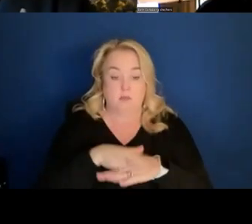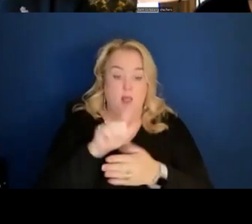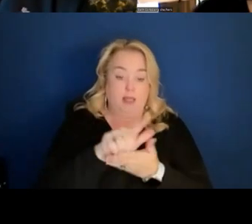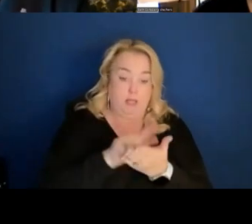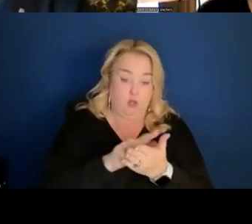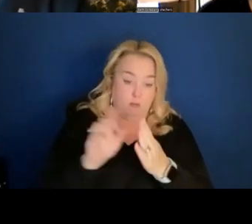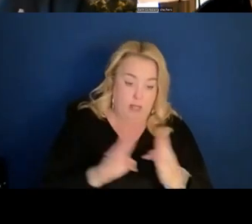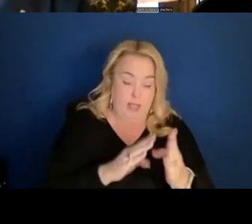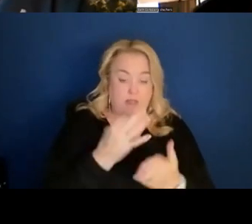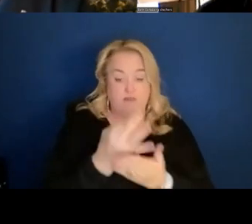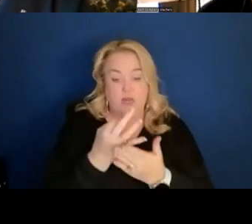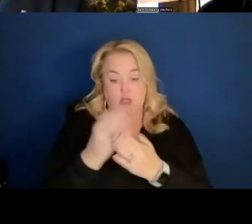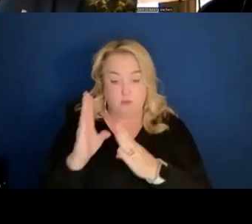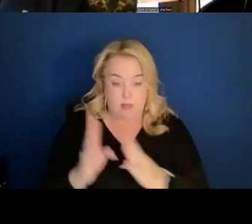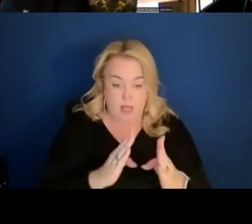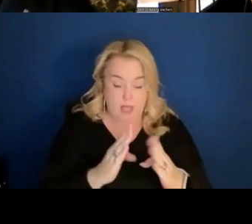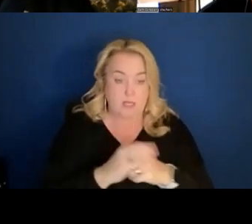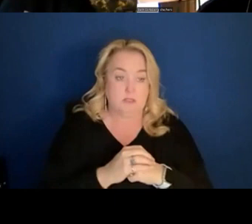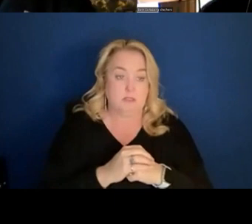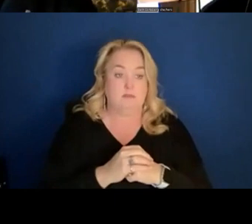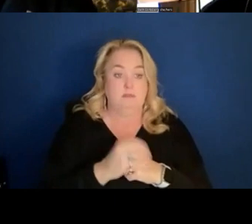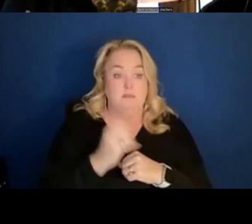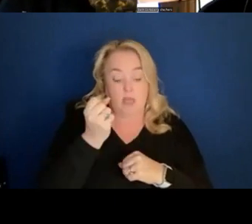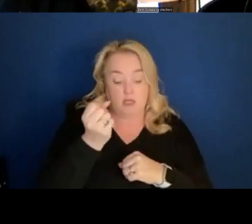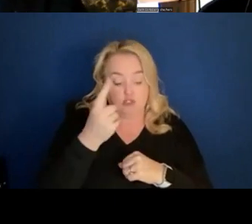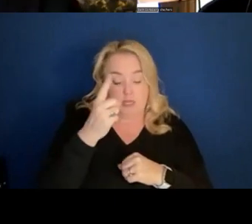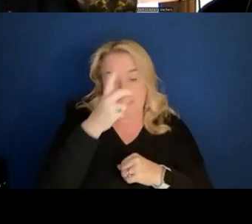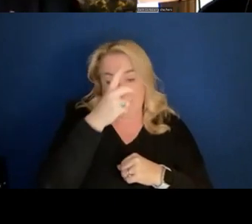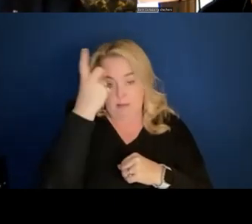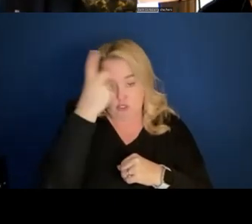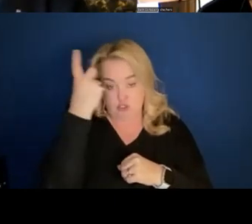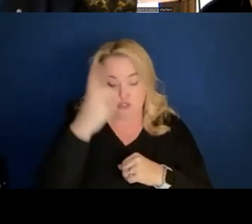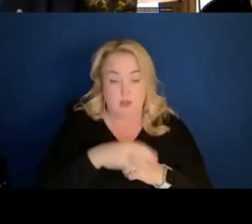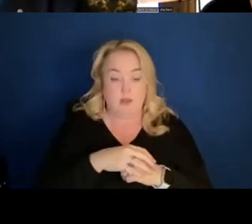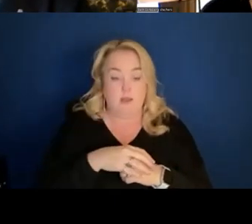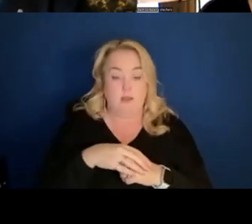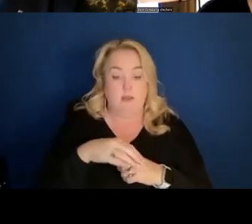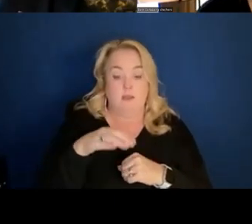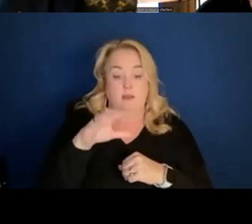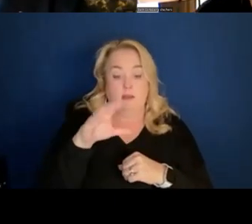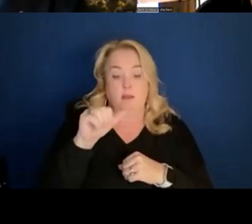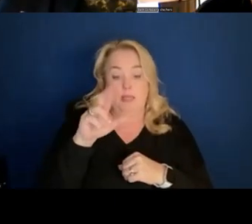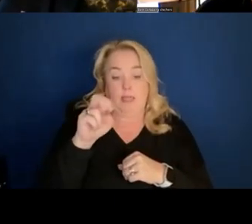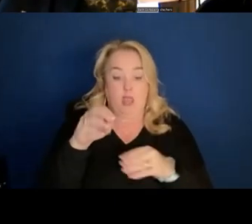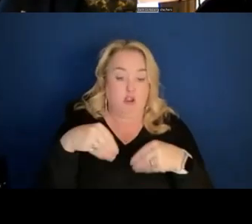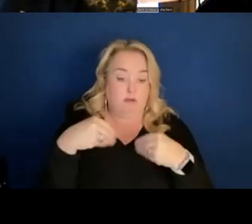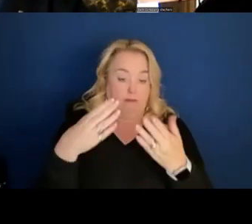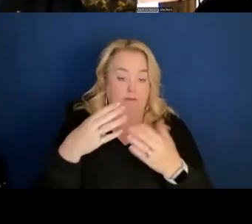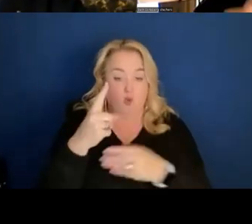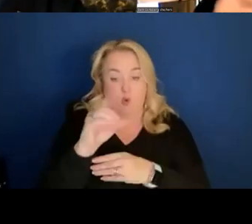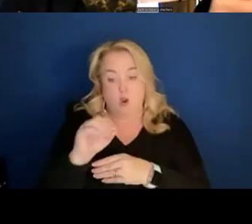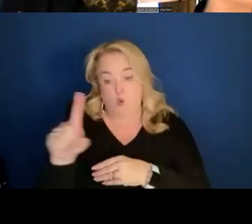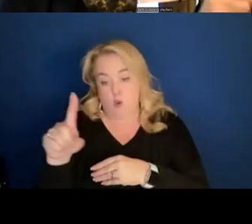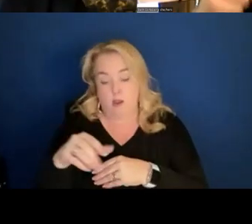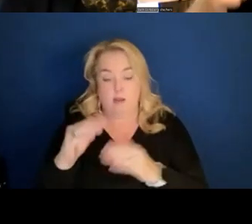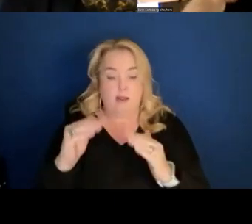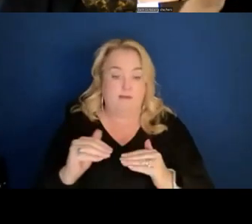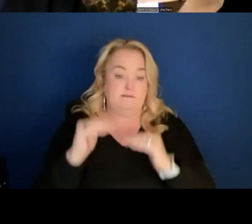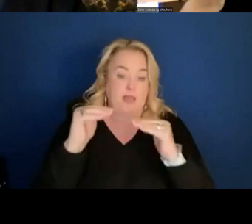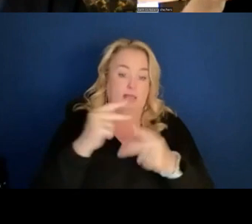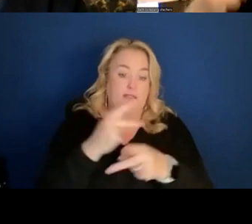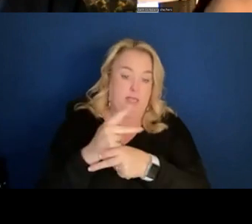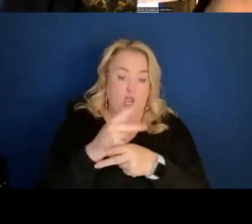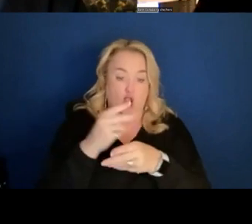and financial planning, understanding dementia, caregiving 101, advanced care planning. Those are all